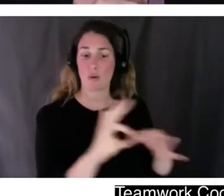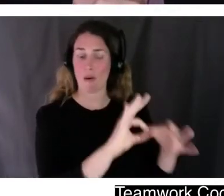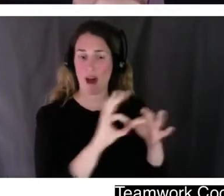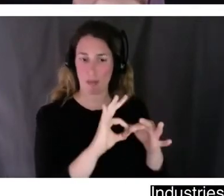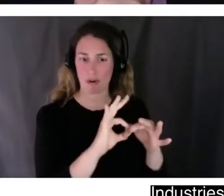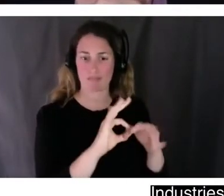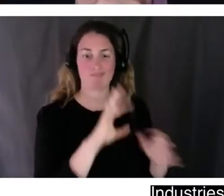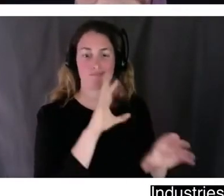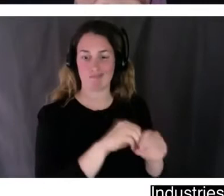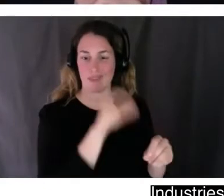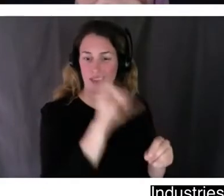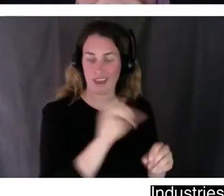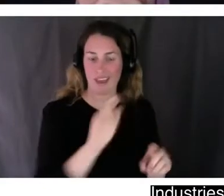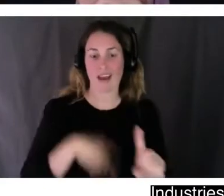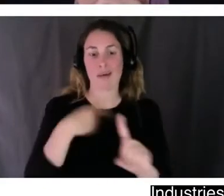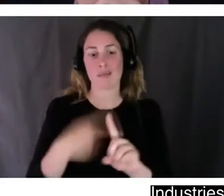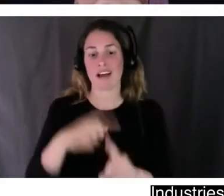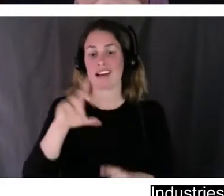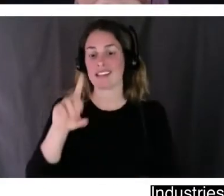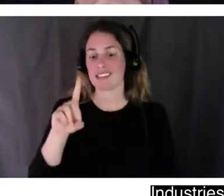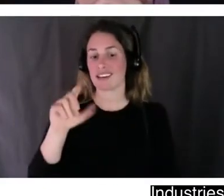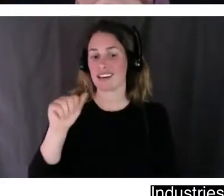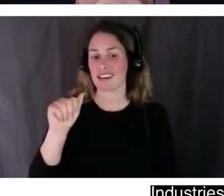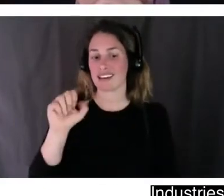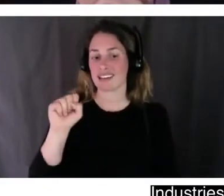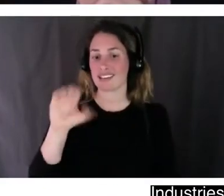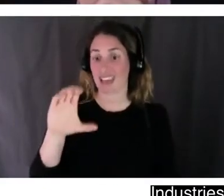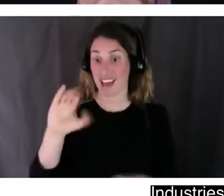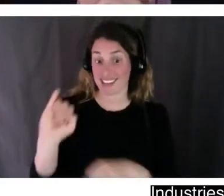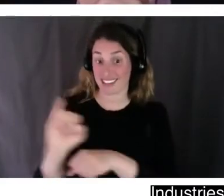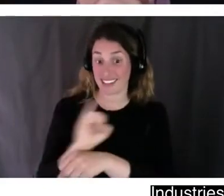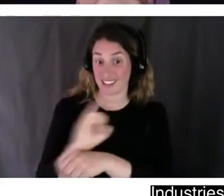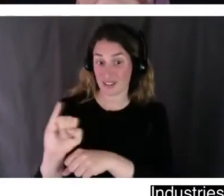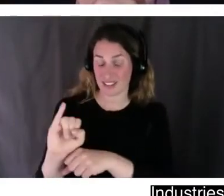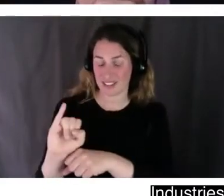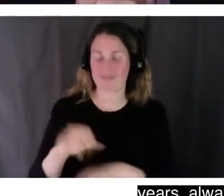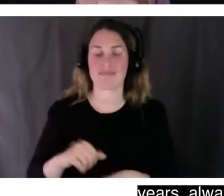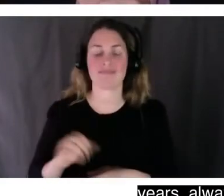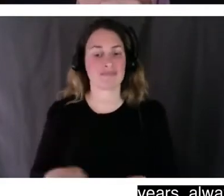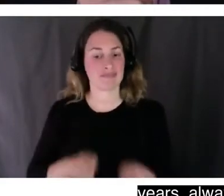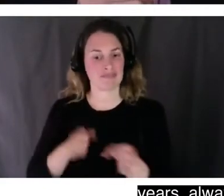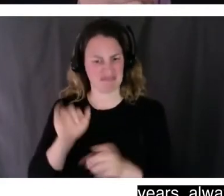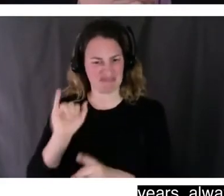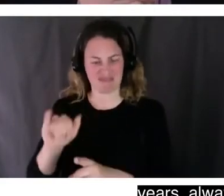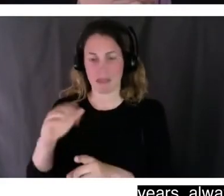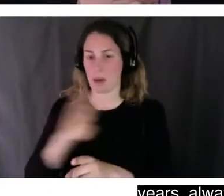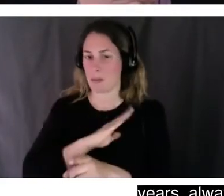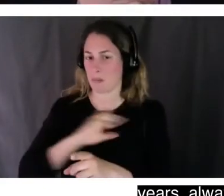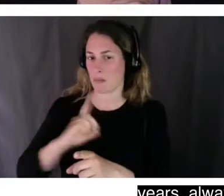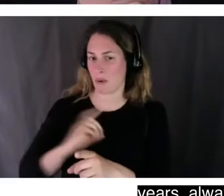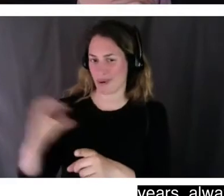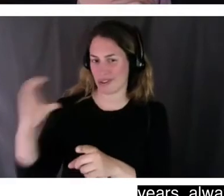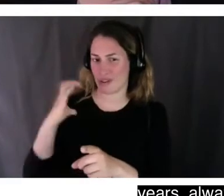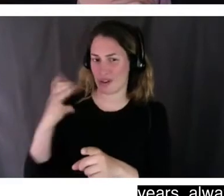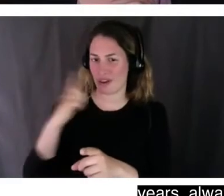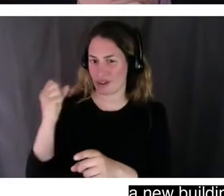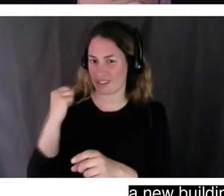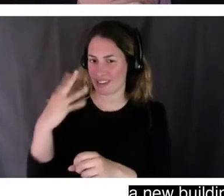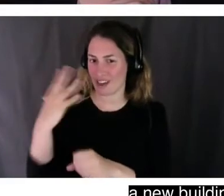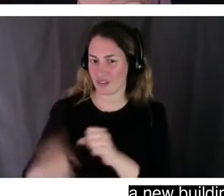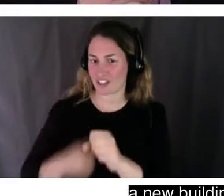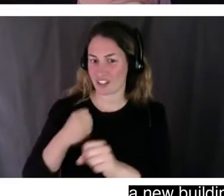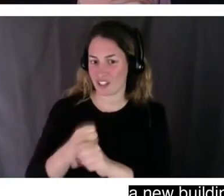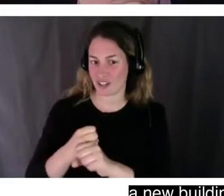as the DASK Industries. I'm chair of the board for several years. Always proud of the fact that we built